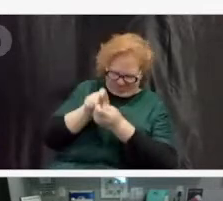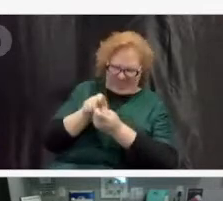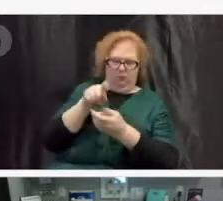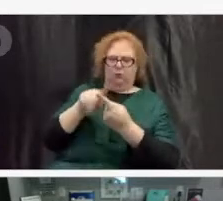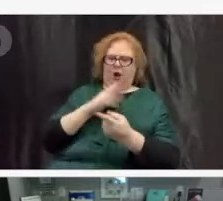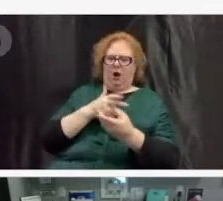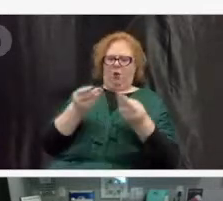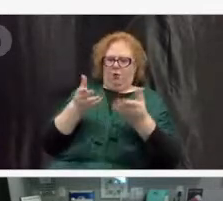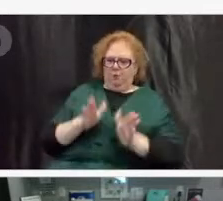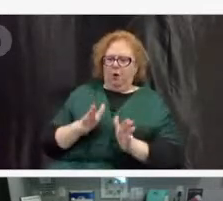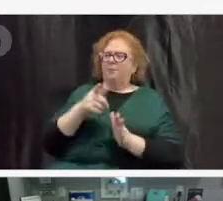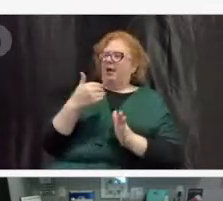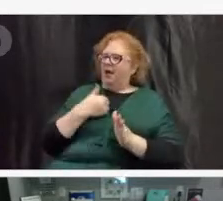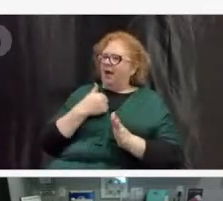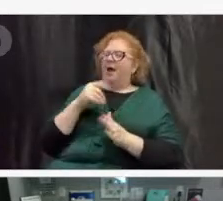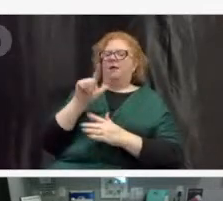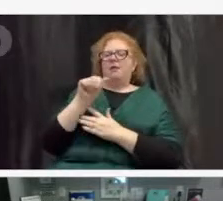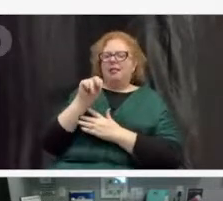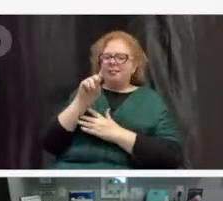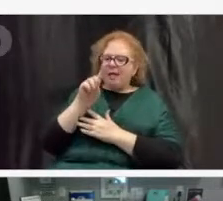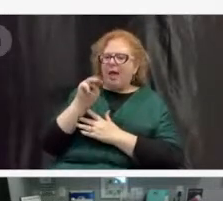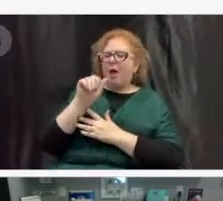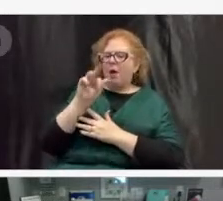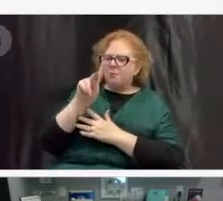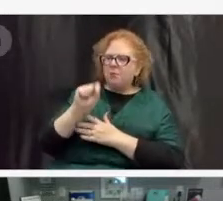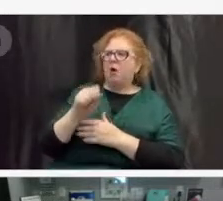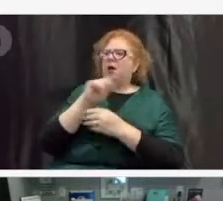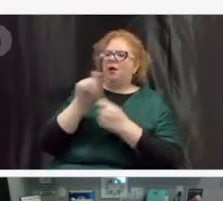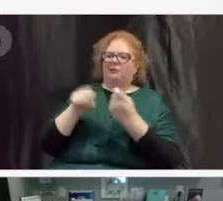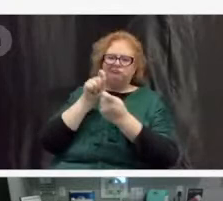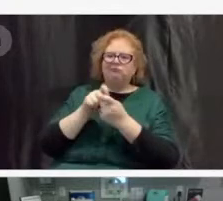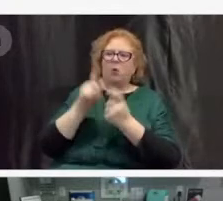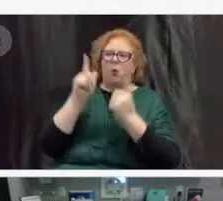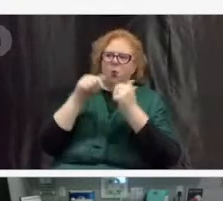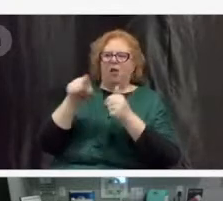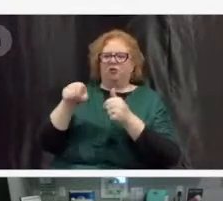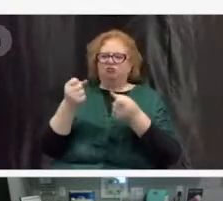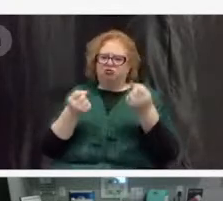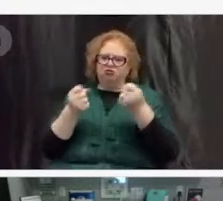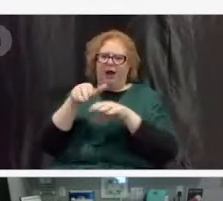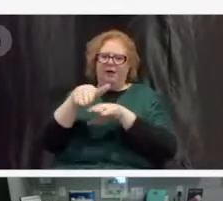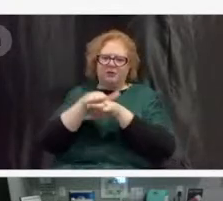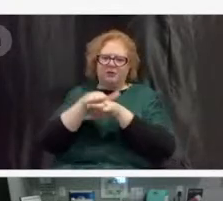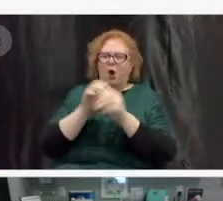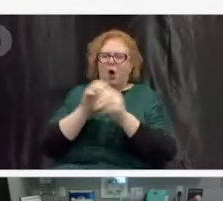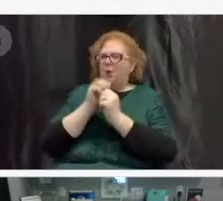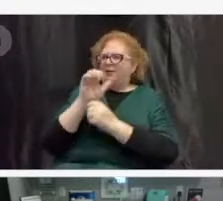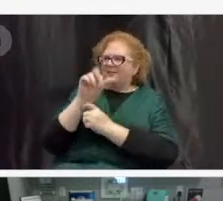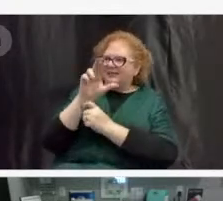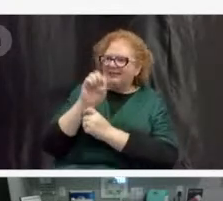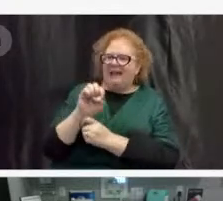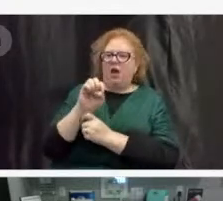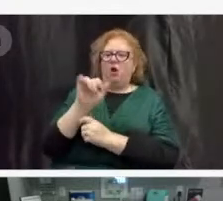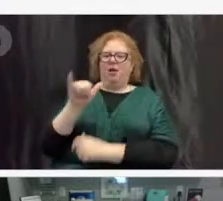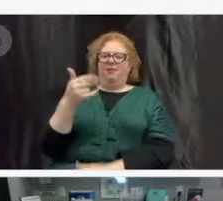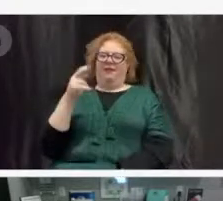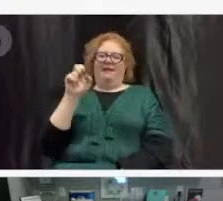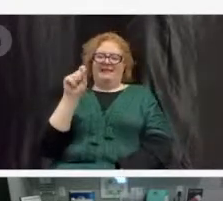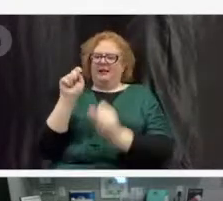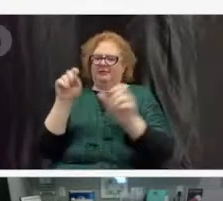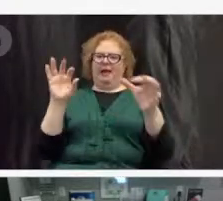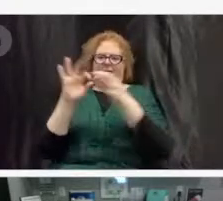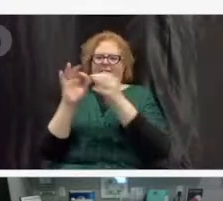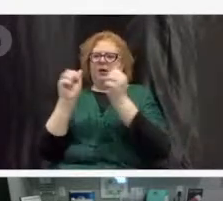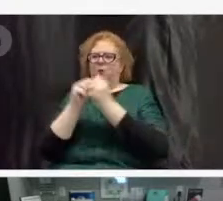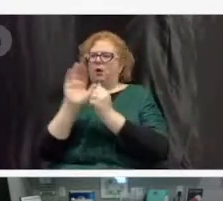turn, letting them know landmarks as well as when to drive extremely slow and with care. The guests will have this link to view on their mobile device as well as